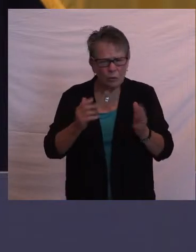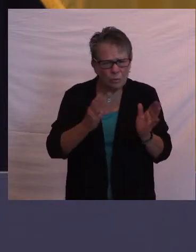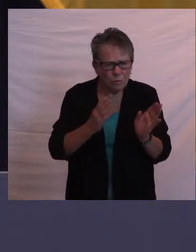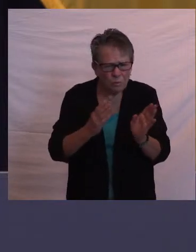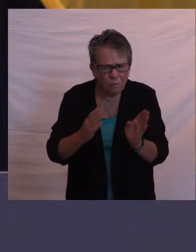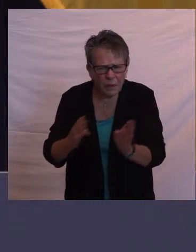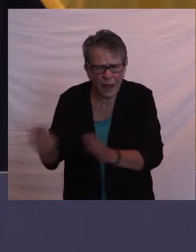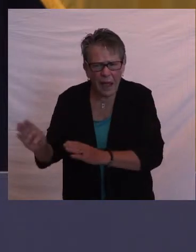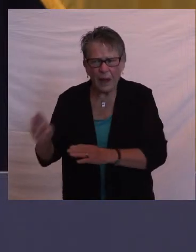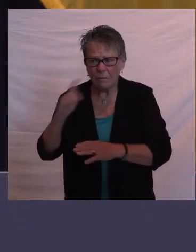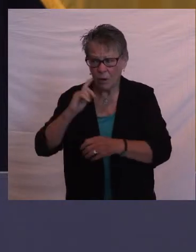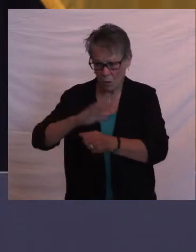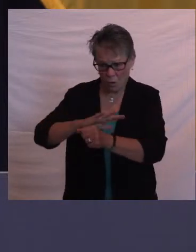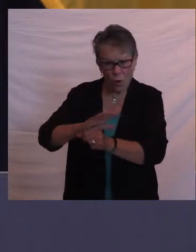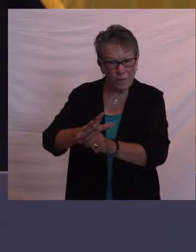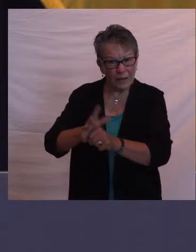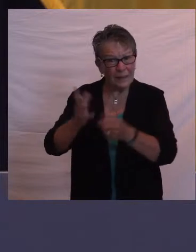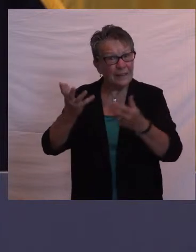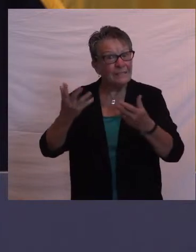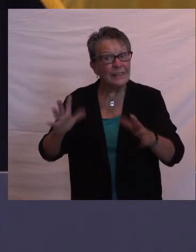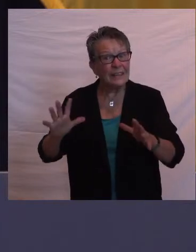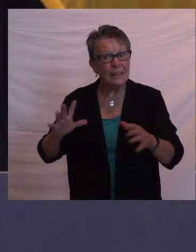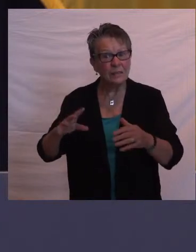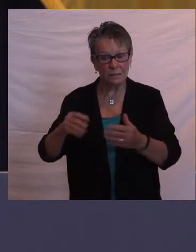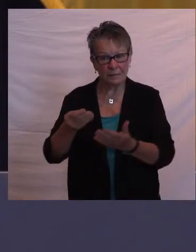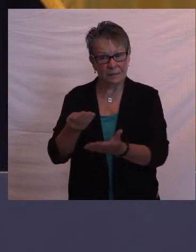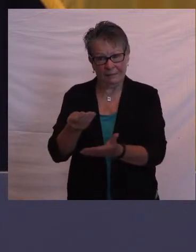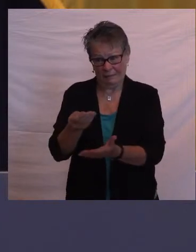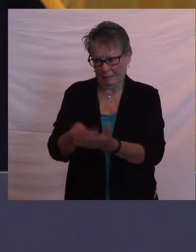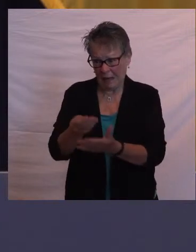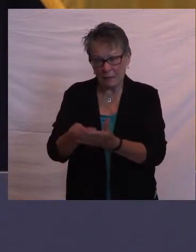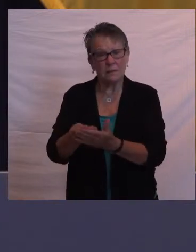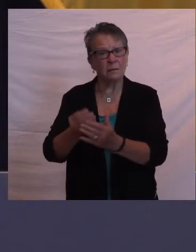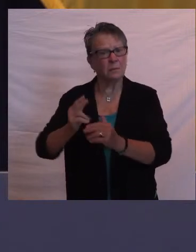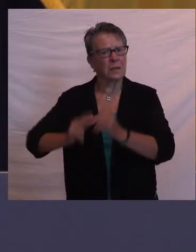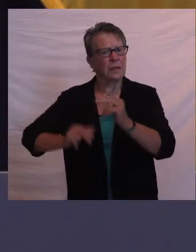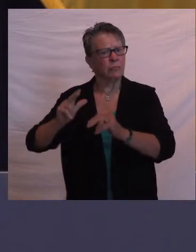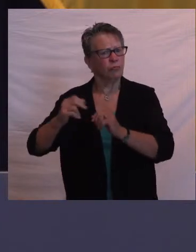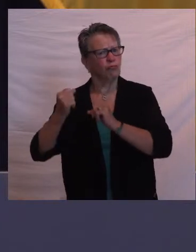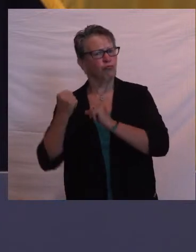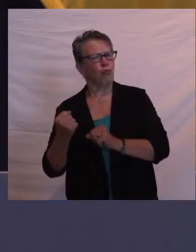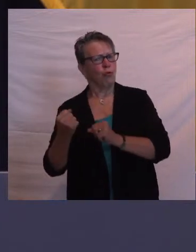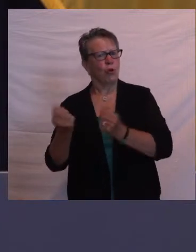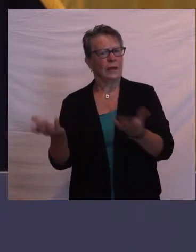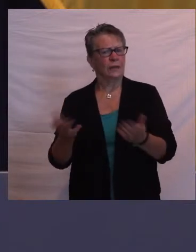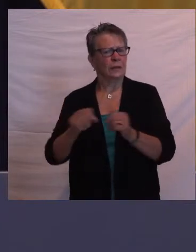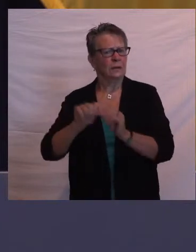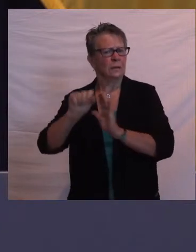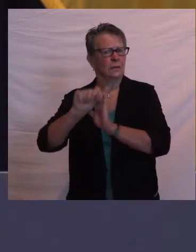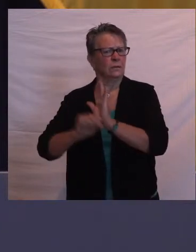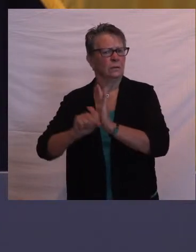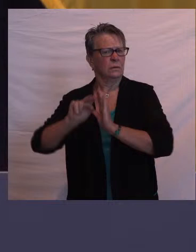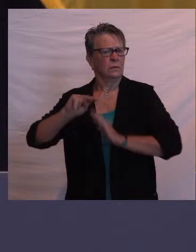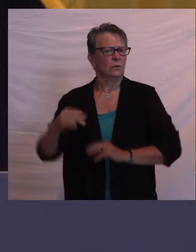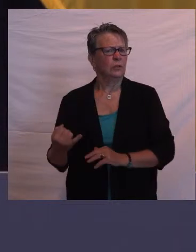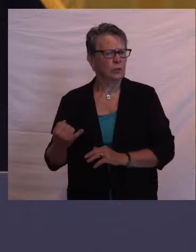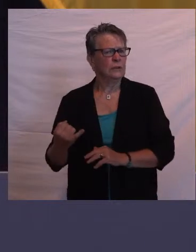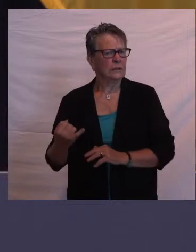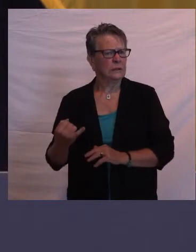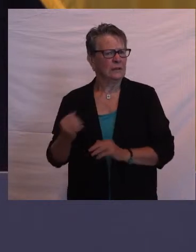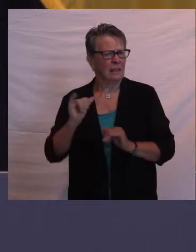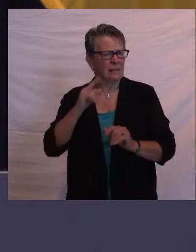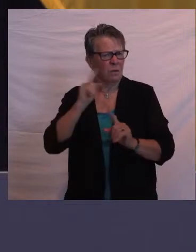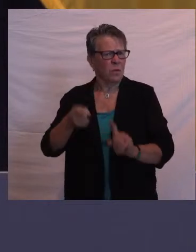fairer, more equitable, and more inclusive than the one that we had pre-pandemic. An inclusive recovery with broad